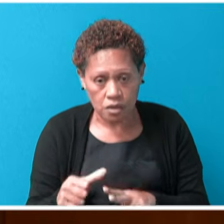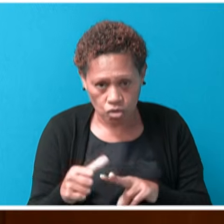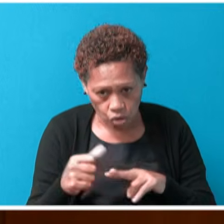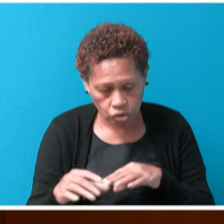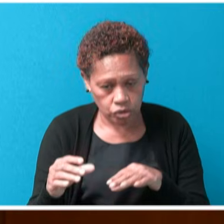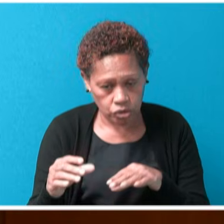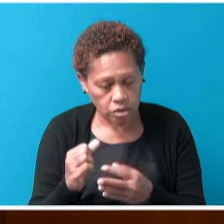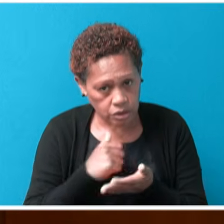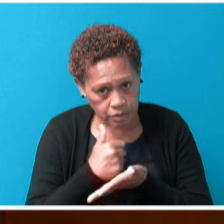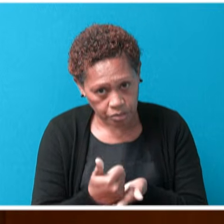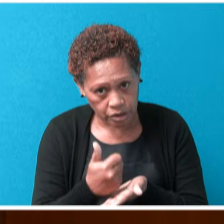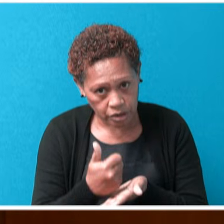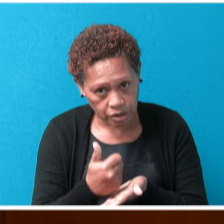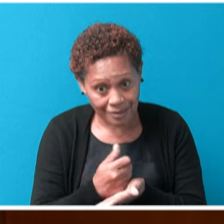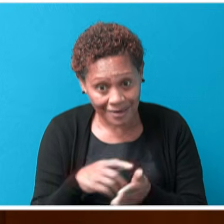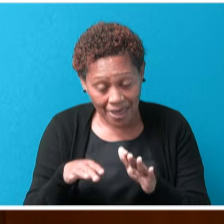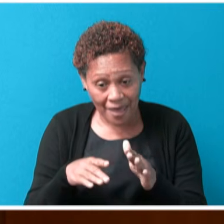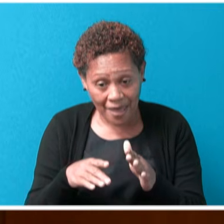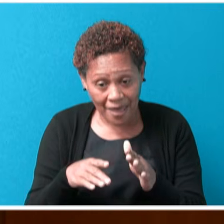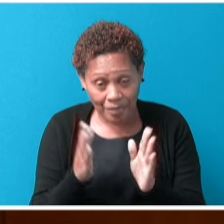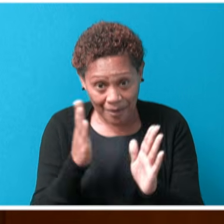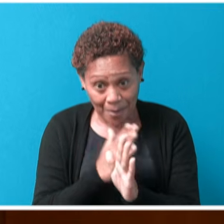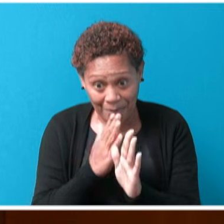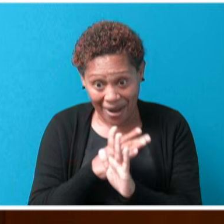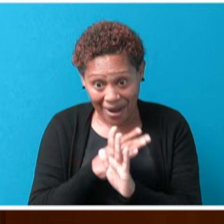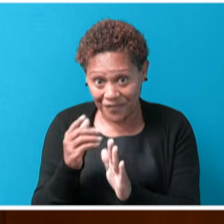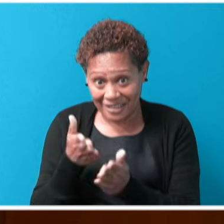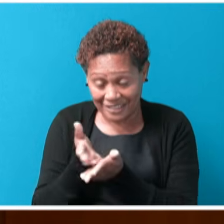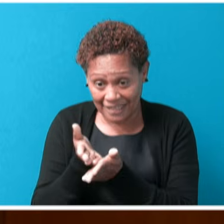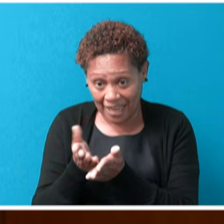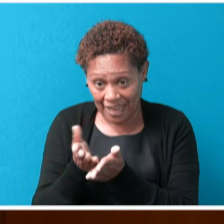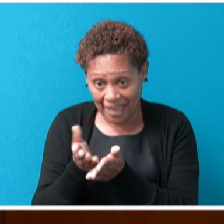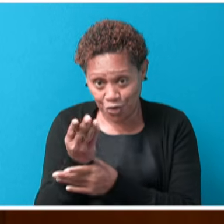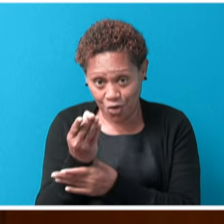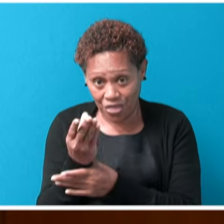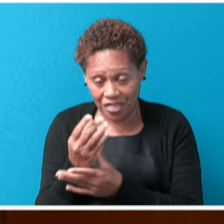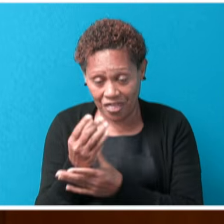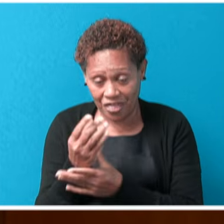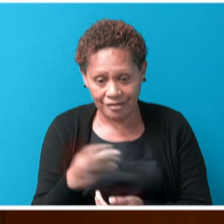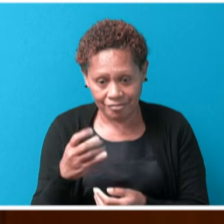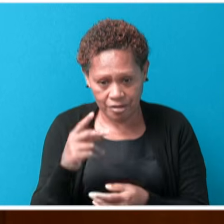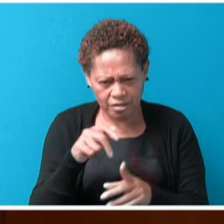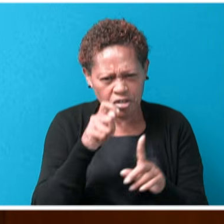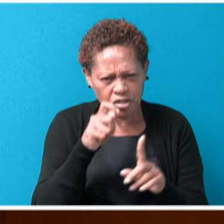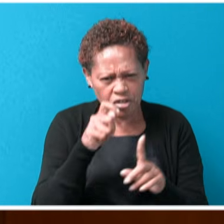growth. These efforts, together with strengthened international partnerships and targeted development